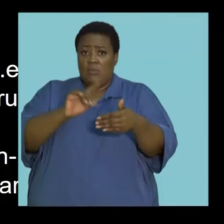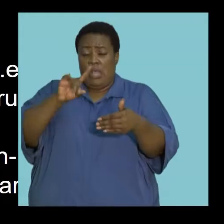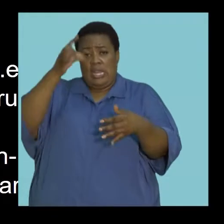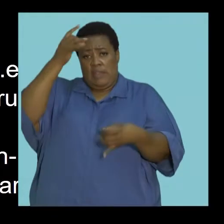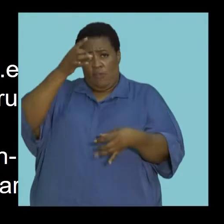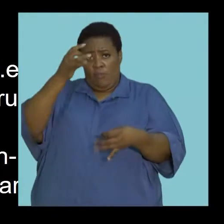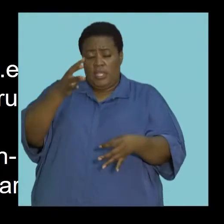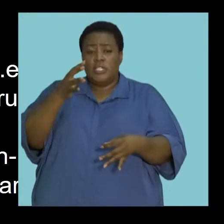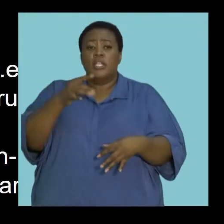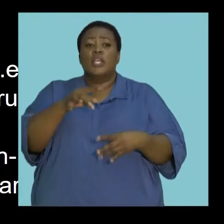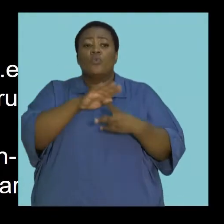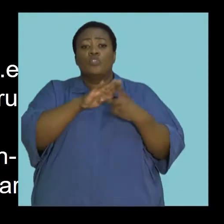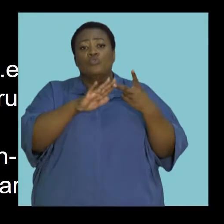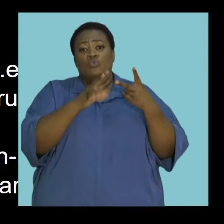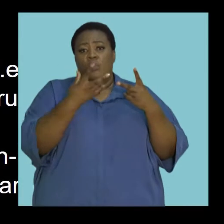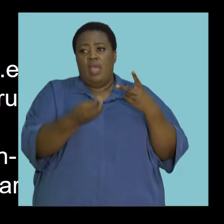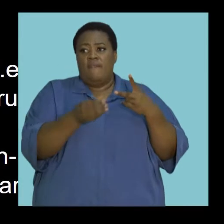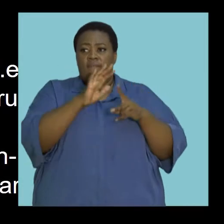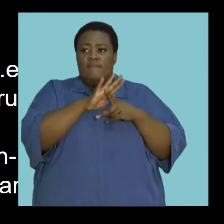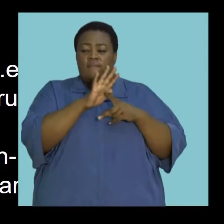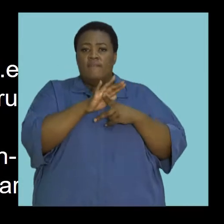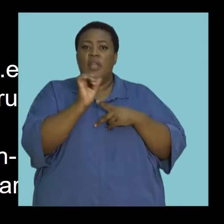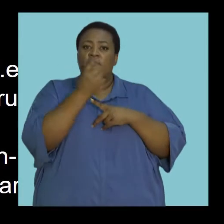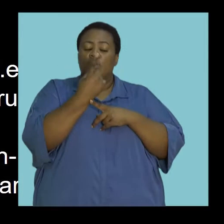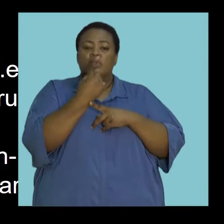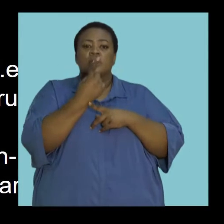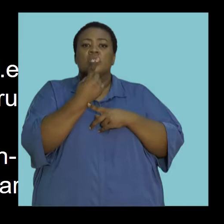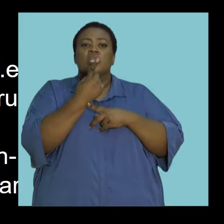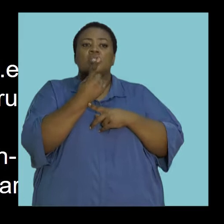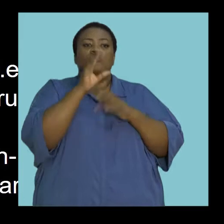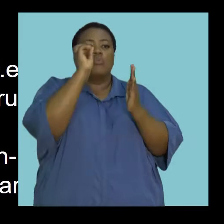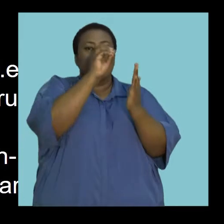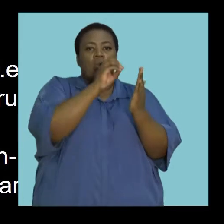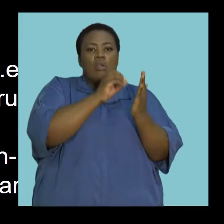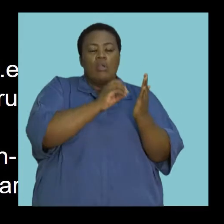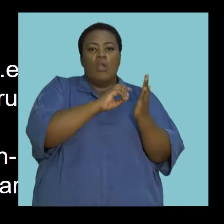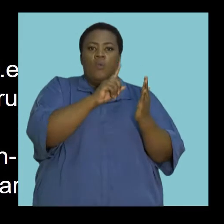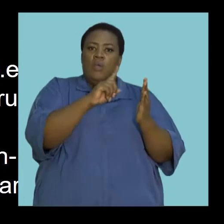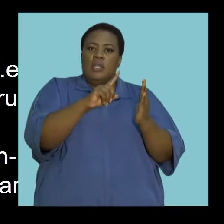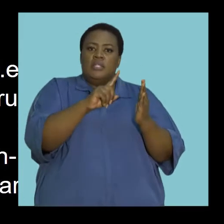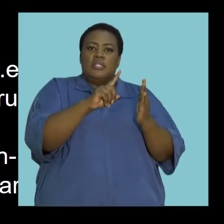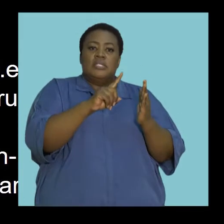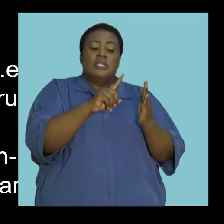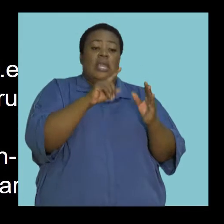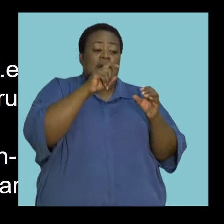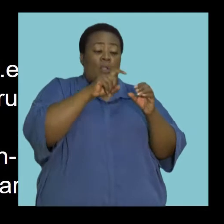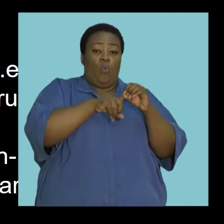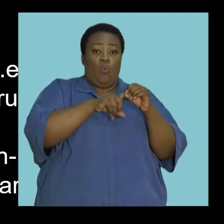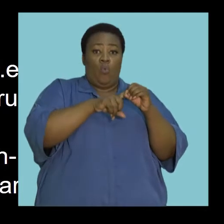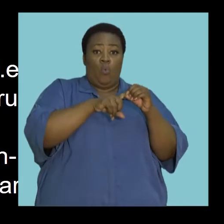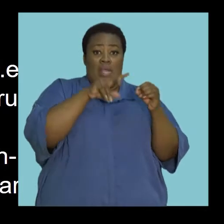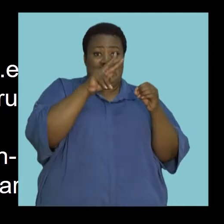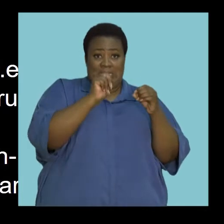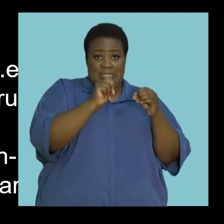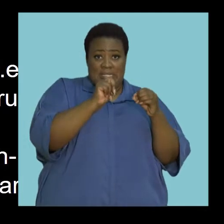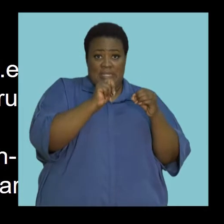two types of tables. The first type of table is for entering the measured data. We call that a quantitative data, which